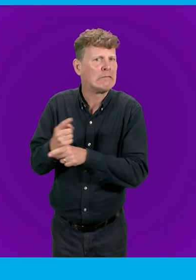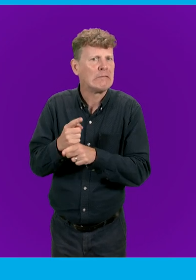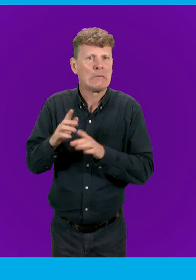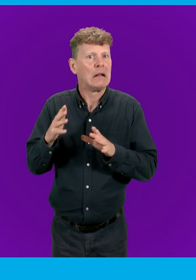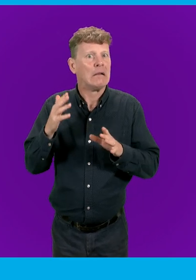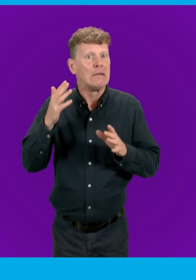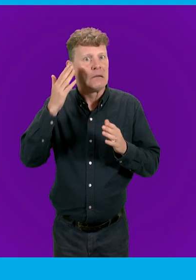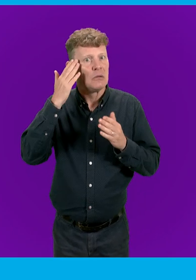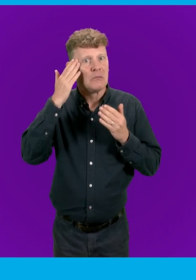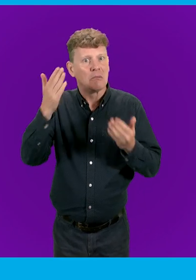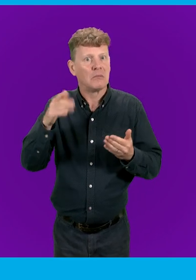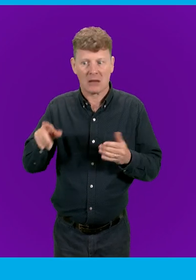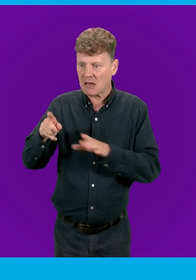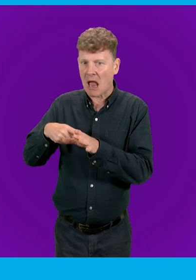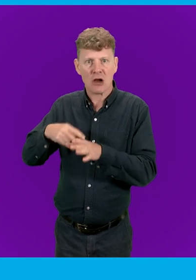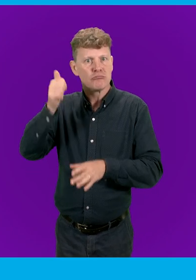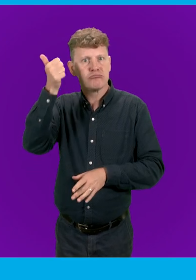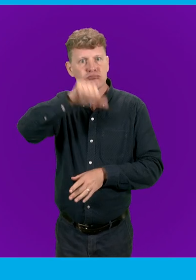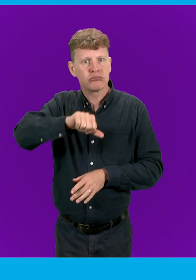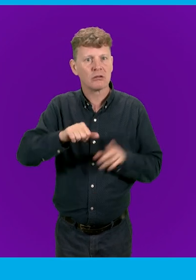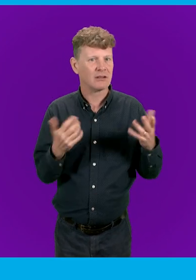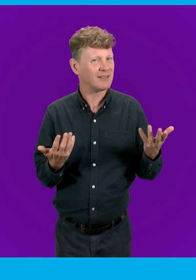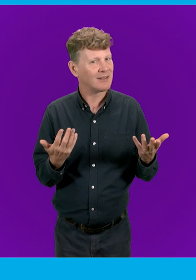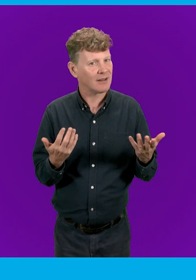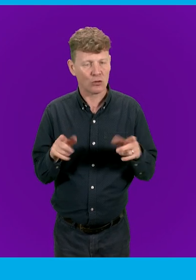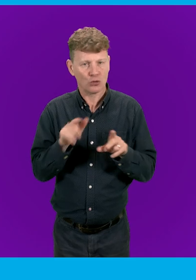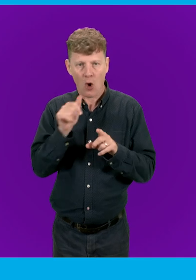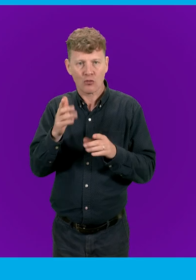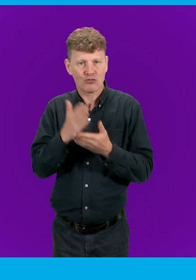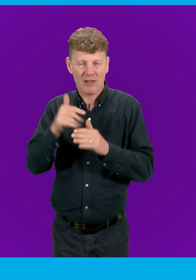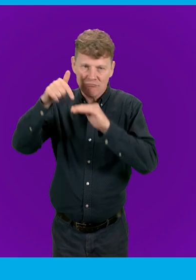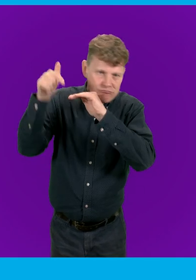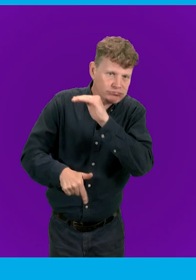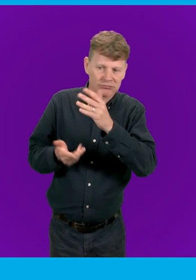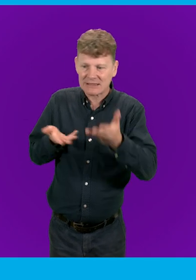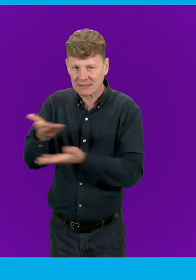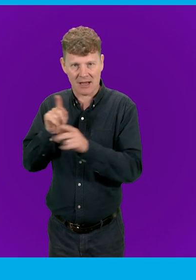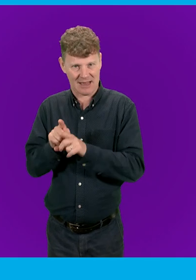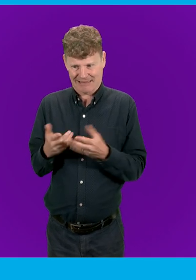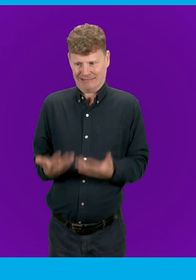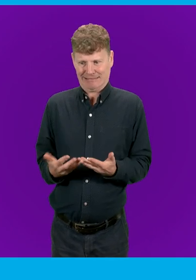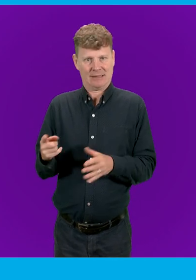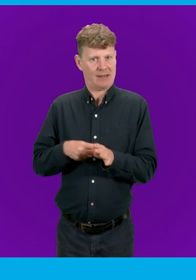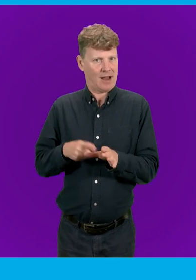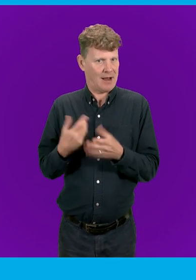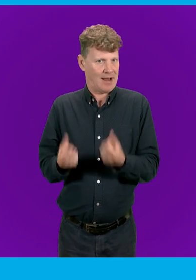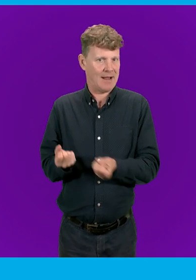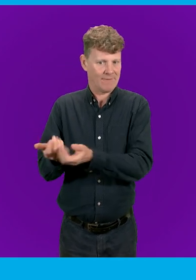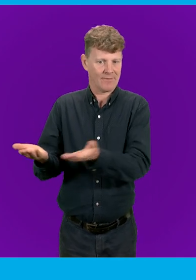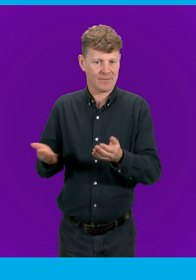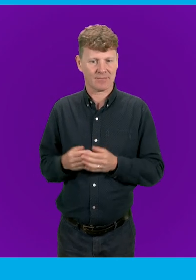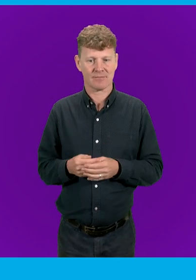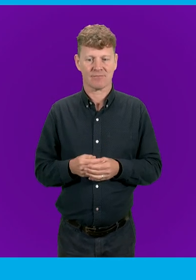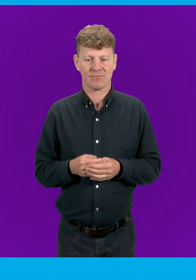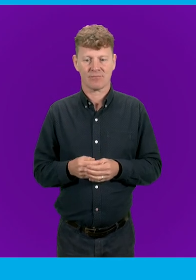necessarily really discussing it like your generation has. Yeah. Even things